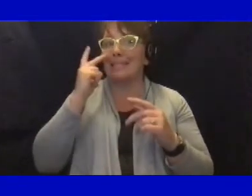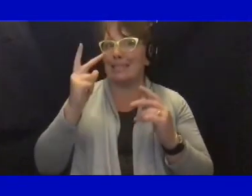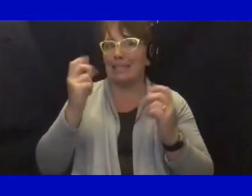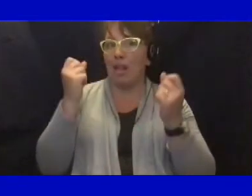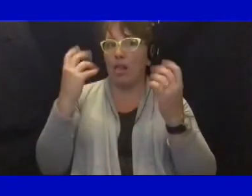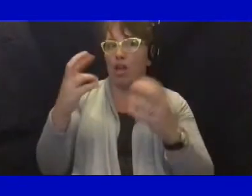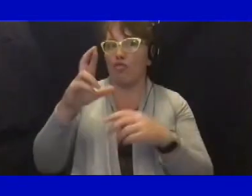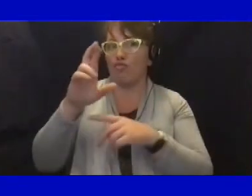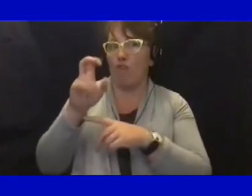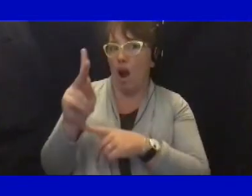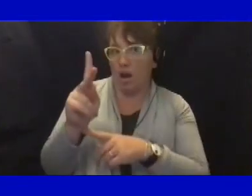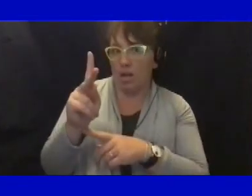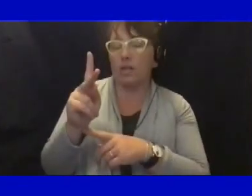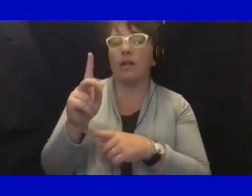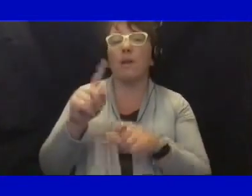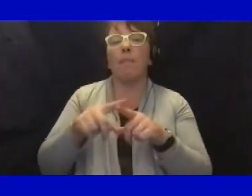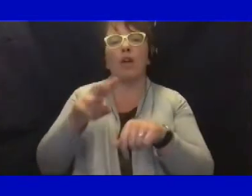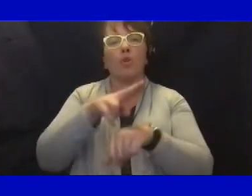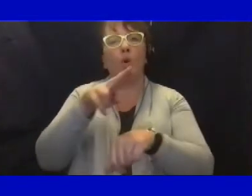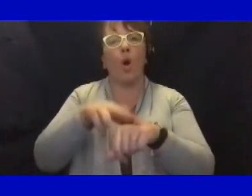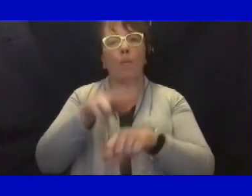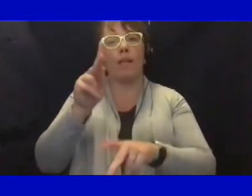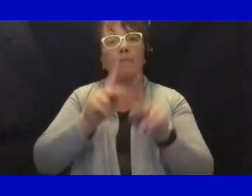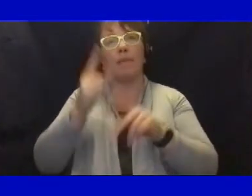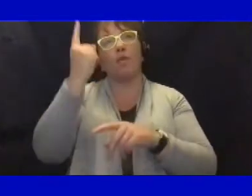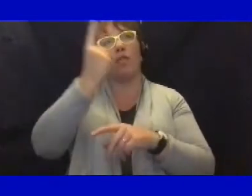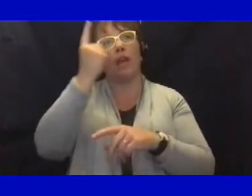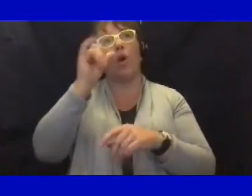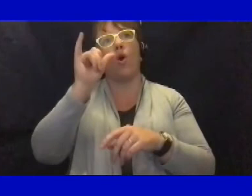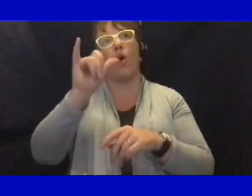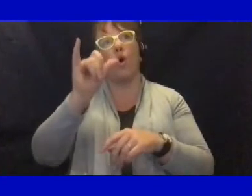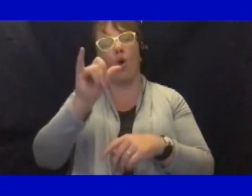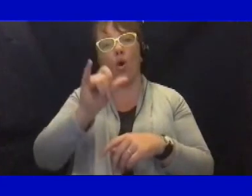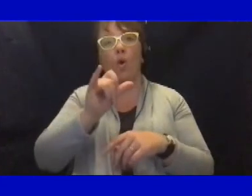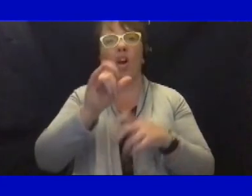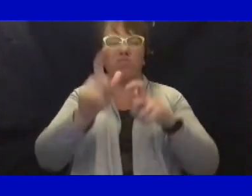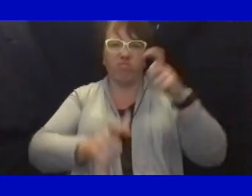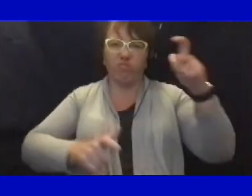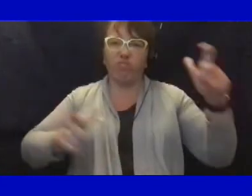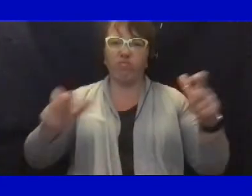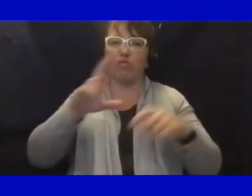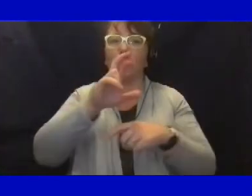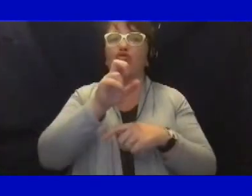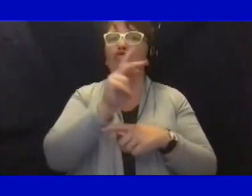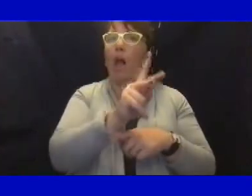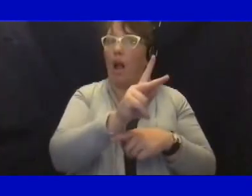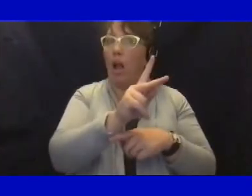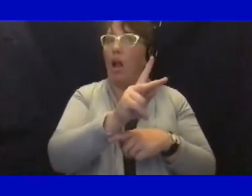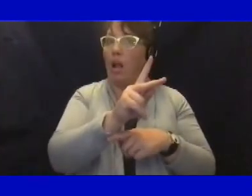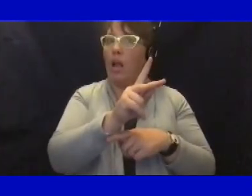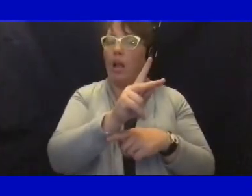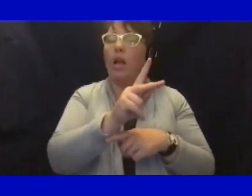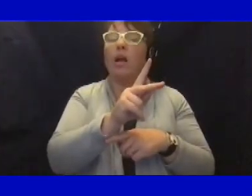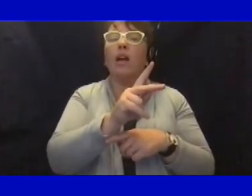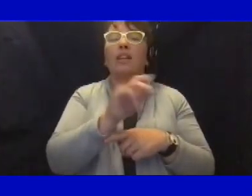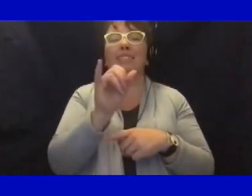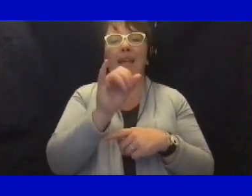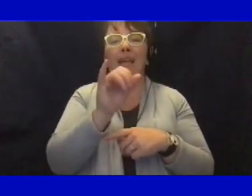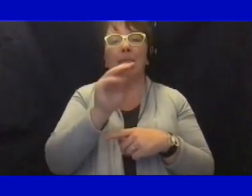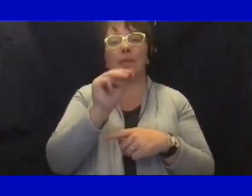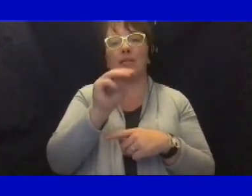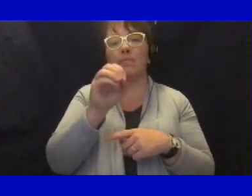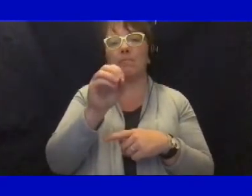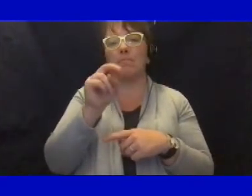that's normally when people think about debris flows, they think about big rocks coming out of canyons like happened in Montecito